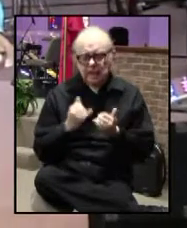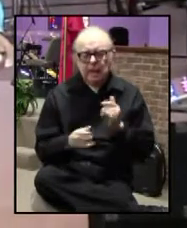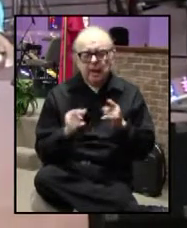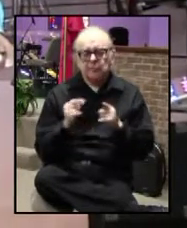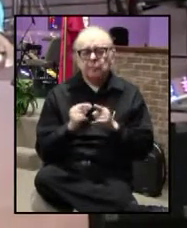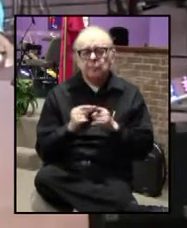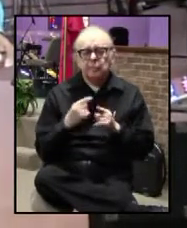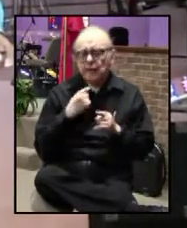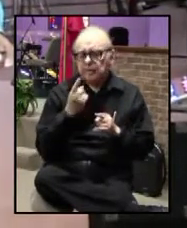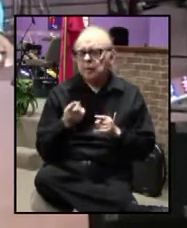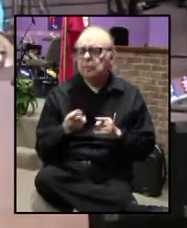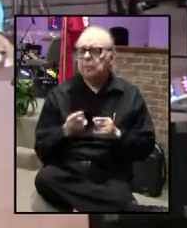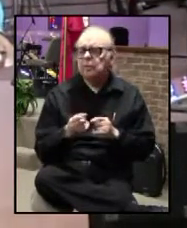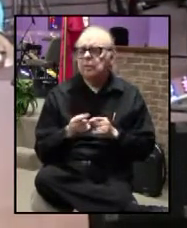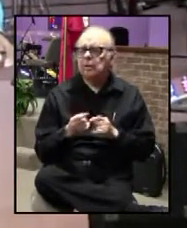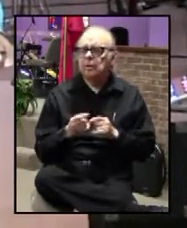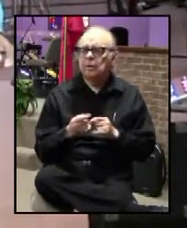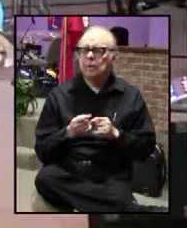they said to you.